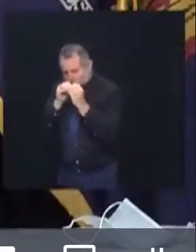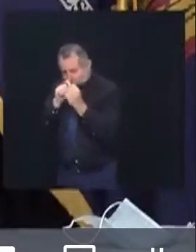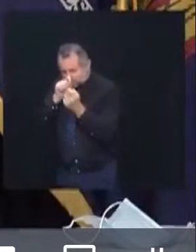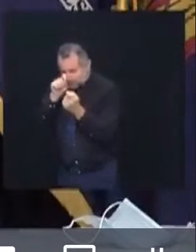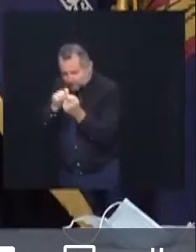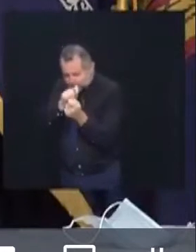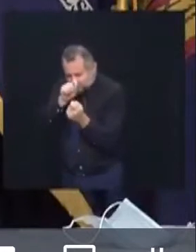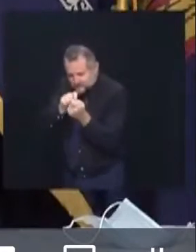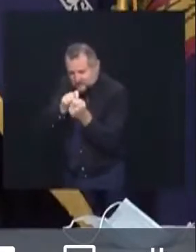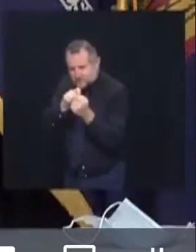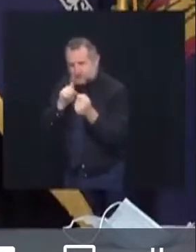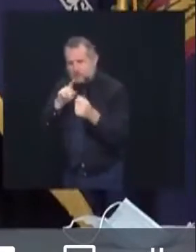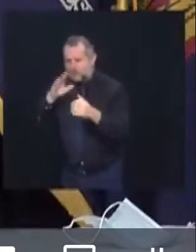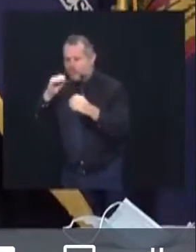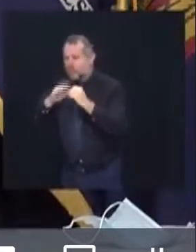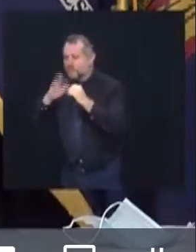zone